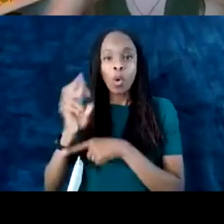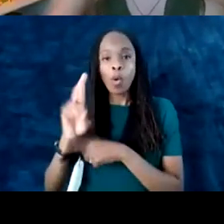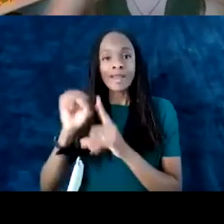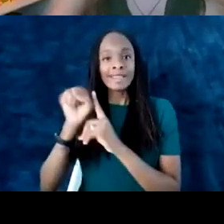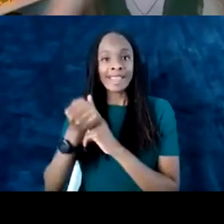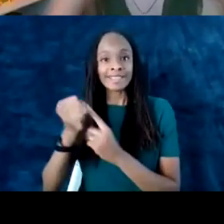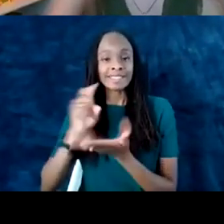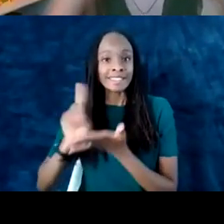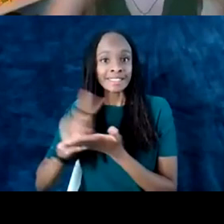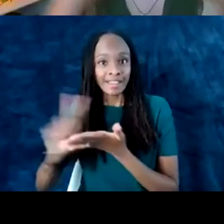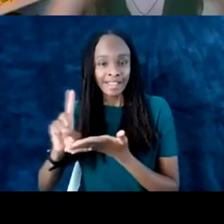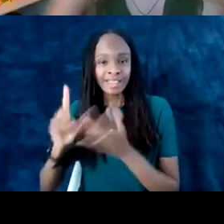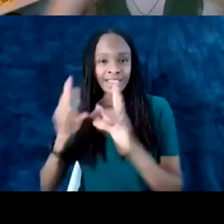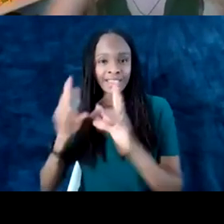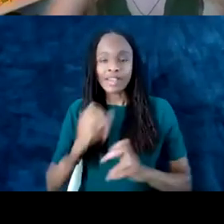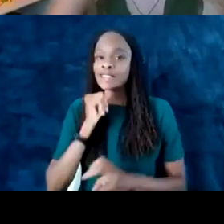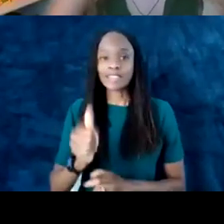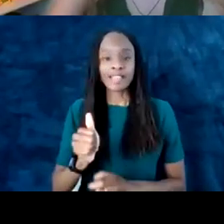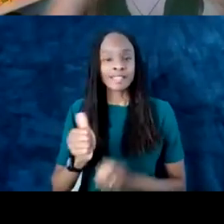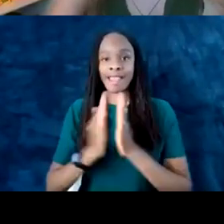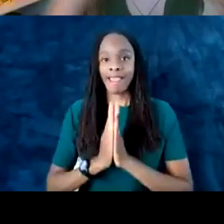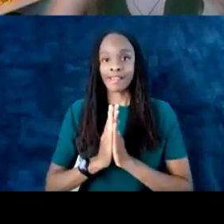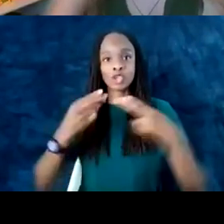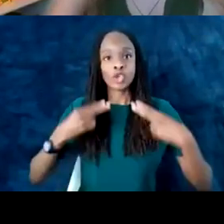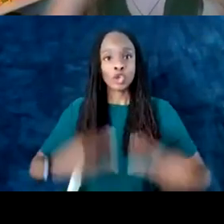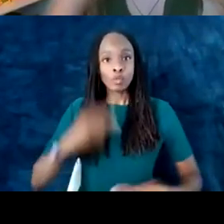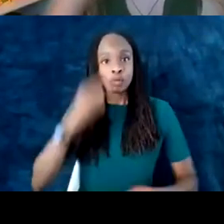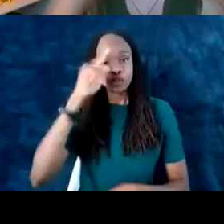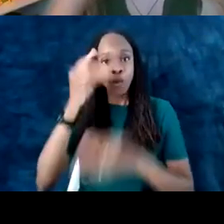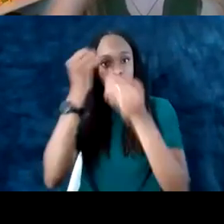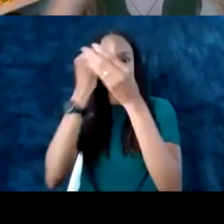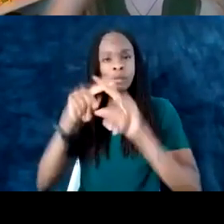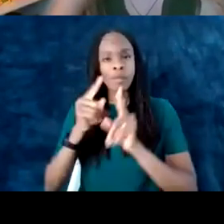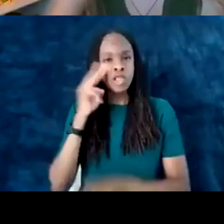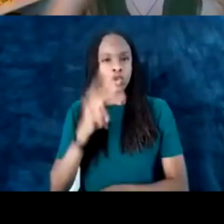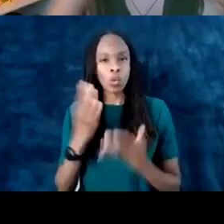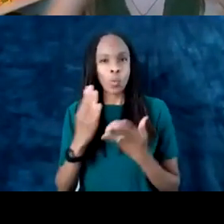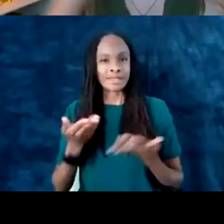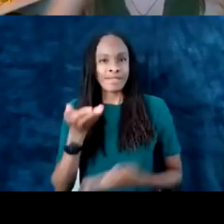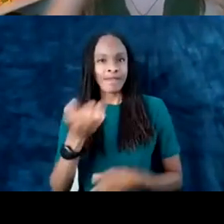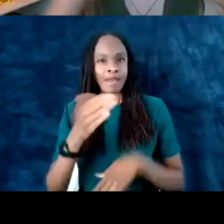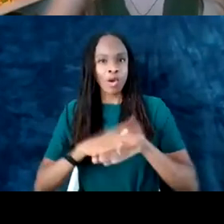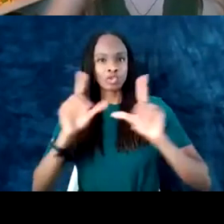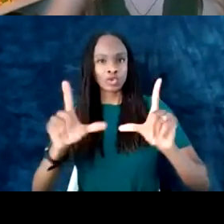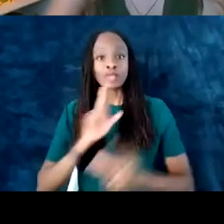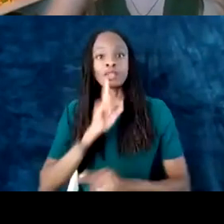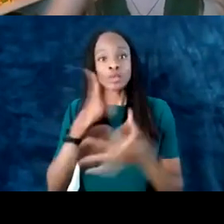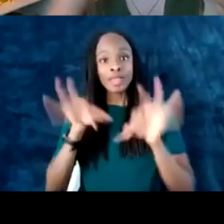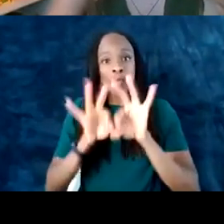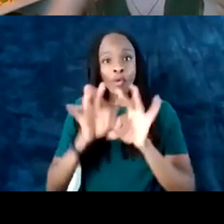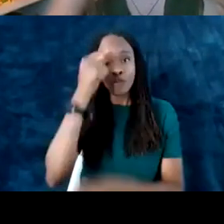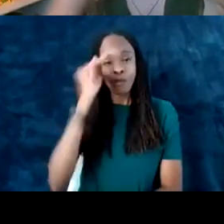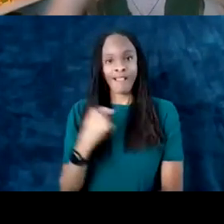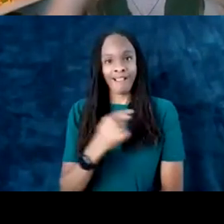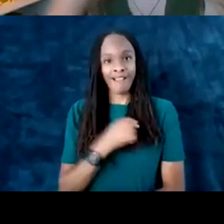other words, these don't ask any humans for information, but are really looking at what exists on screen, which is really important for us to do